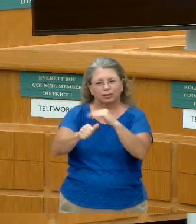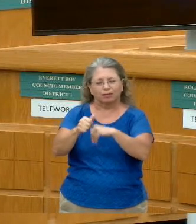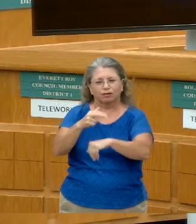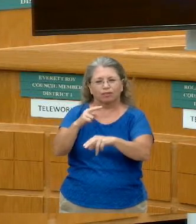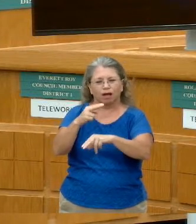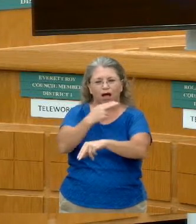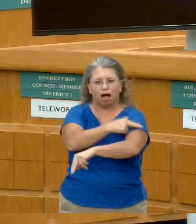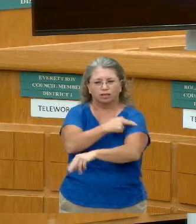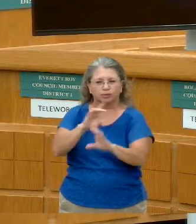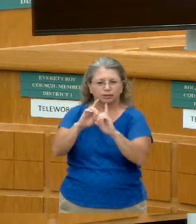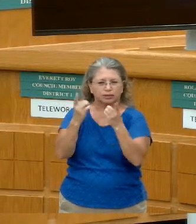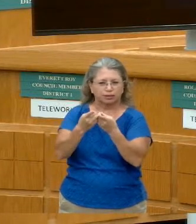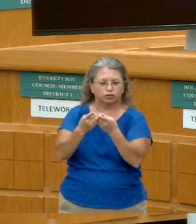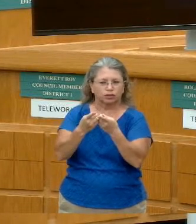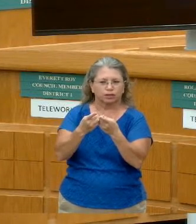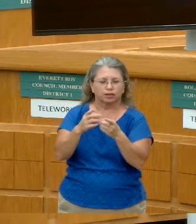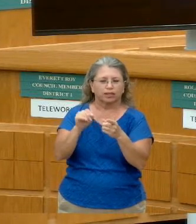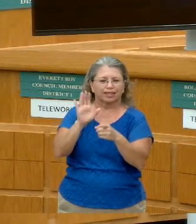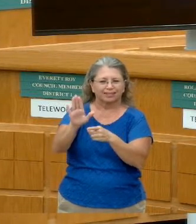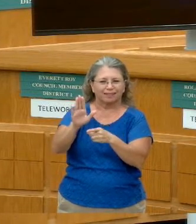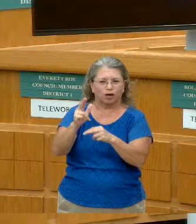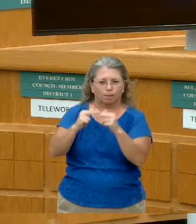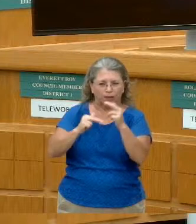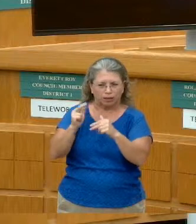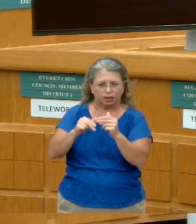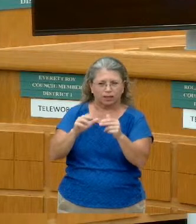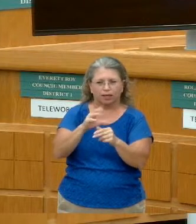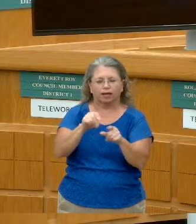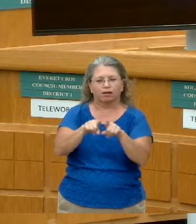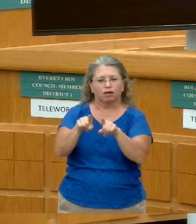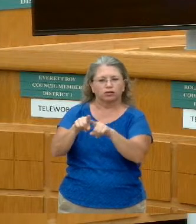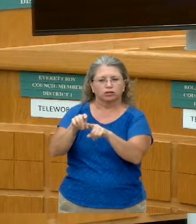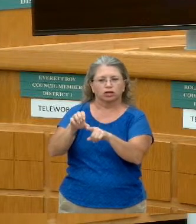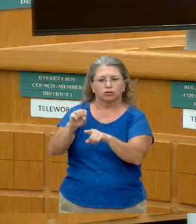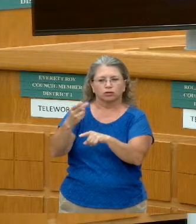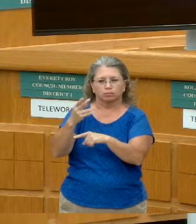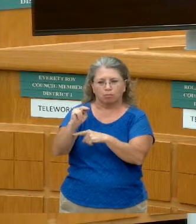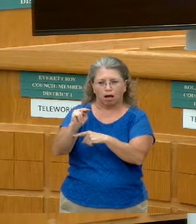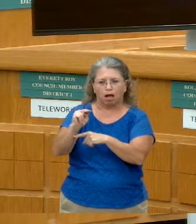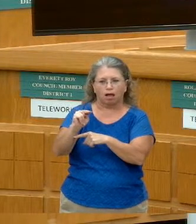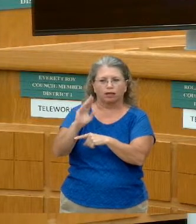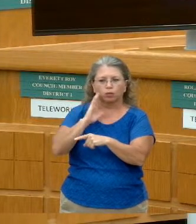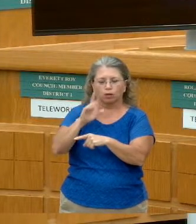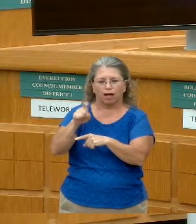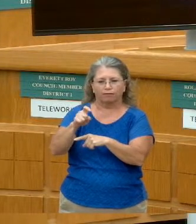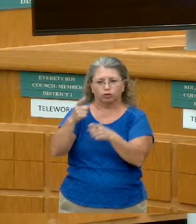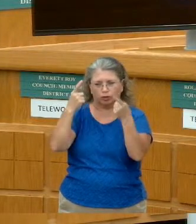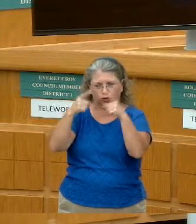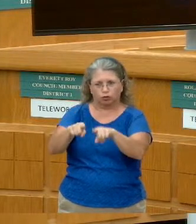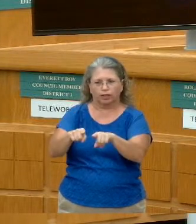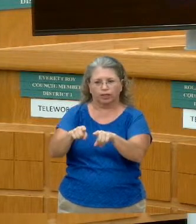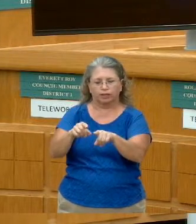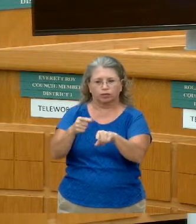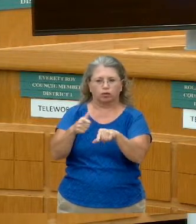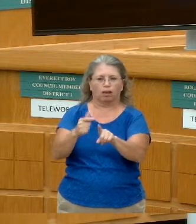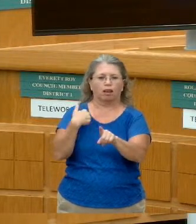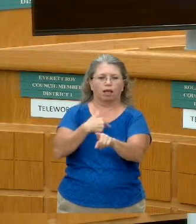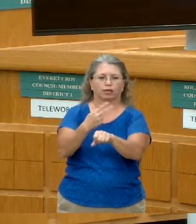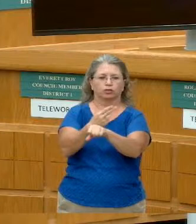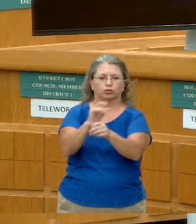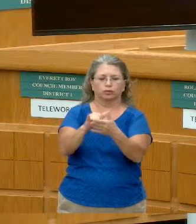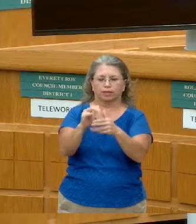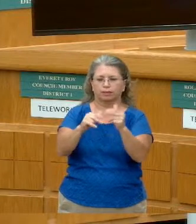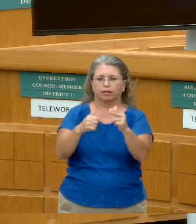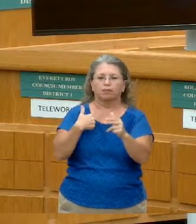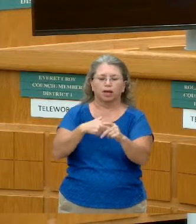building, and also the tenant, Krista Spahn, would have to agree. But we are getting closer to understanding how to